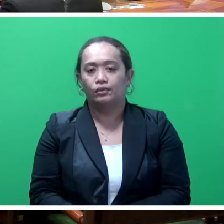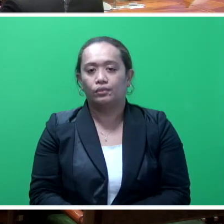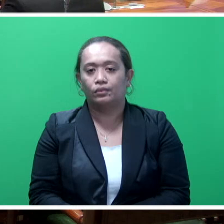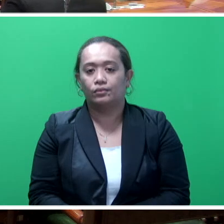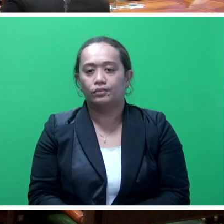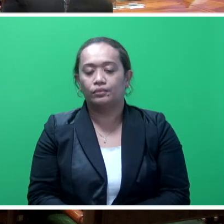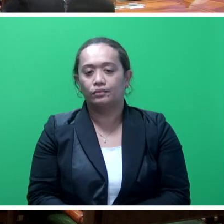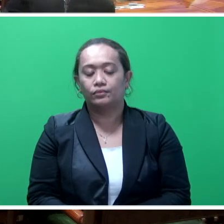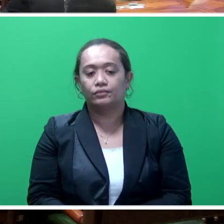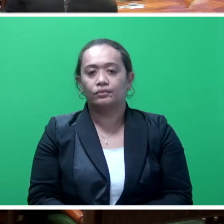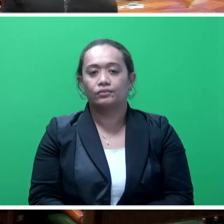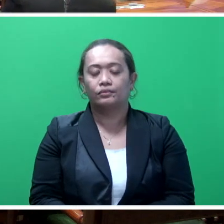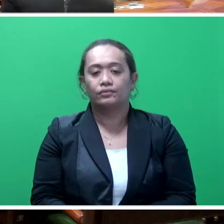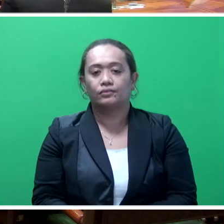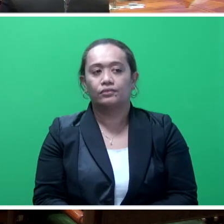Secretary General,